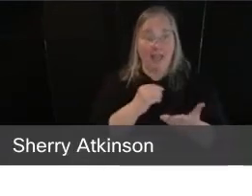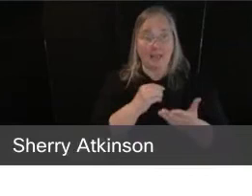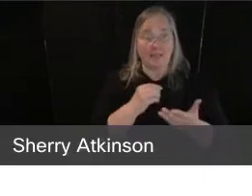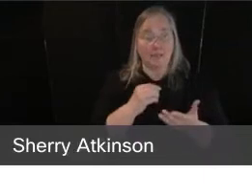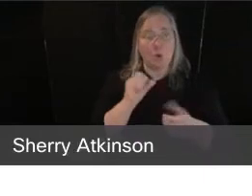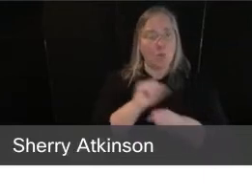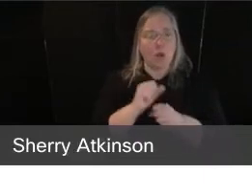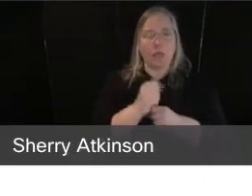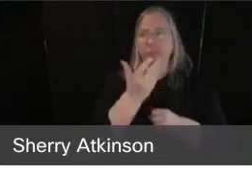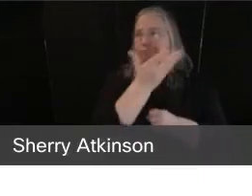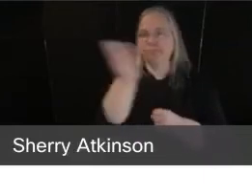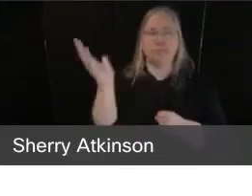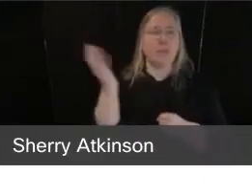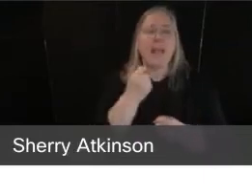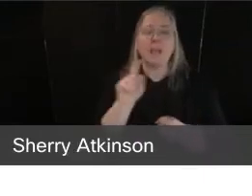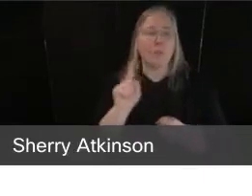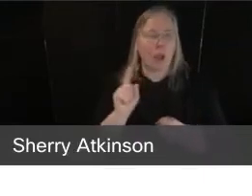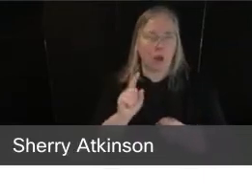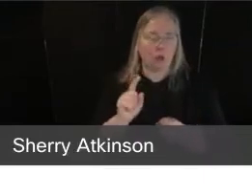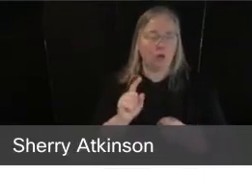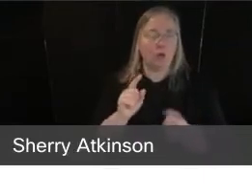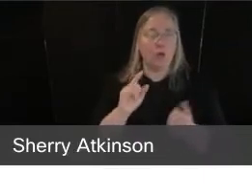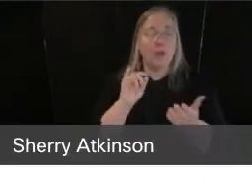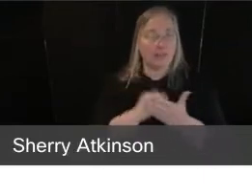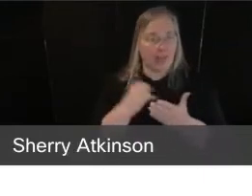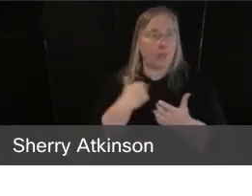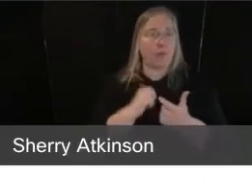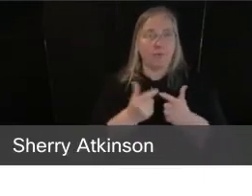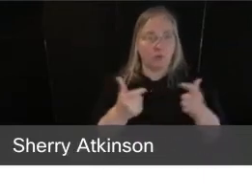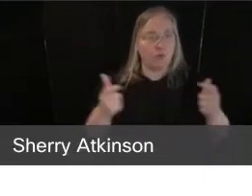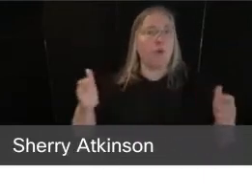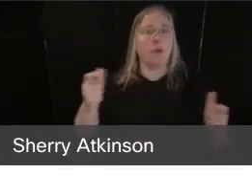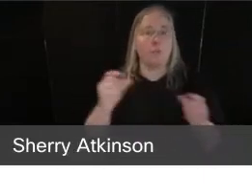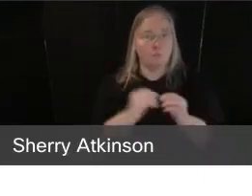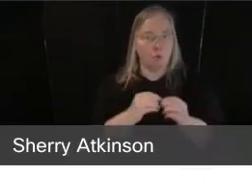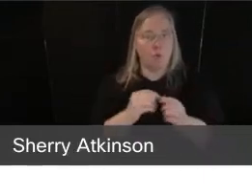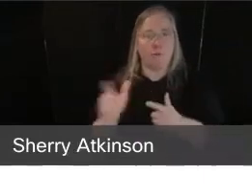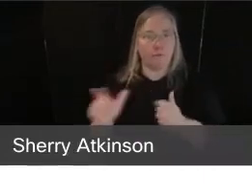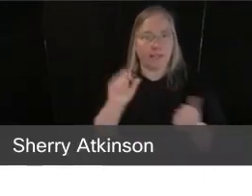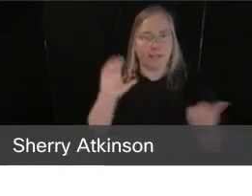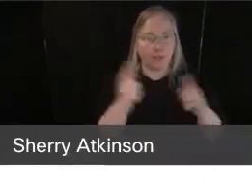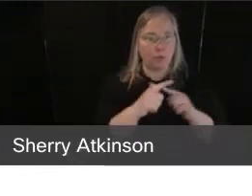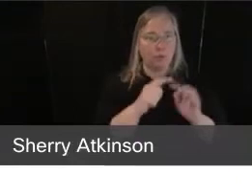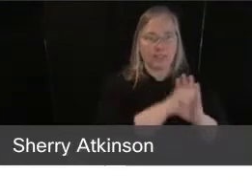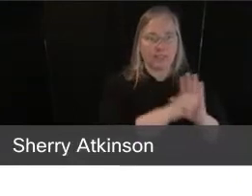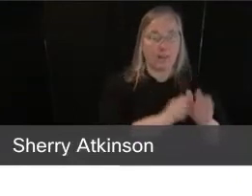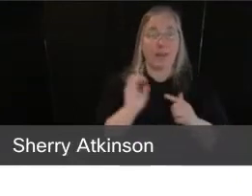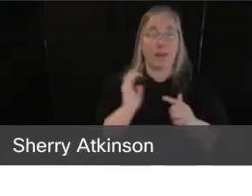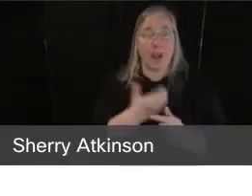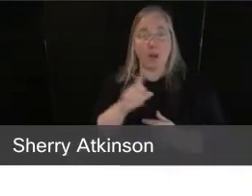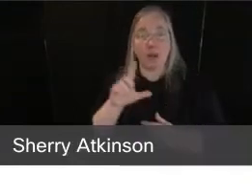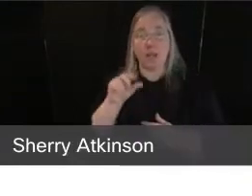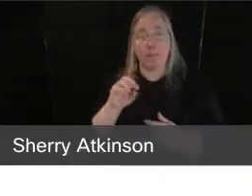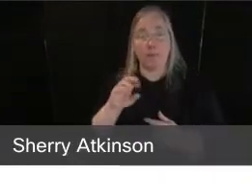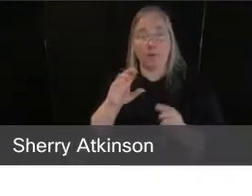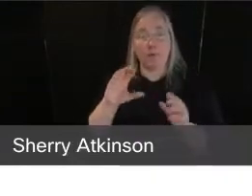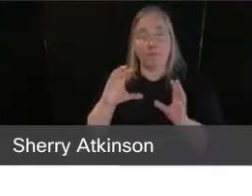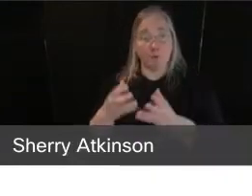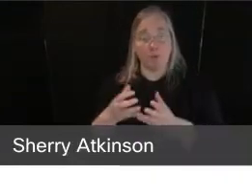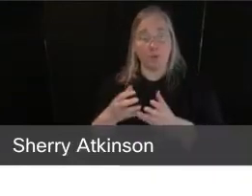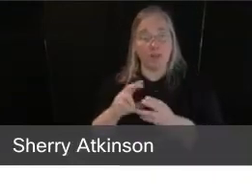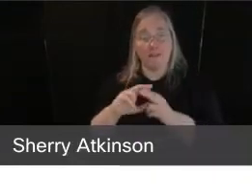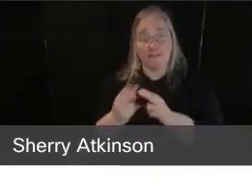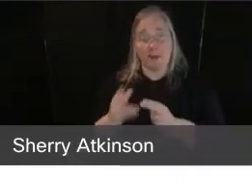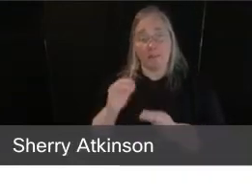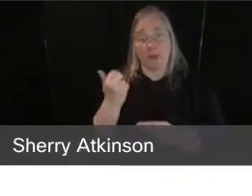anywhere. That we have been growing much more rapidly than the state as a whole. But our labor force fell by 3%. Again, as